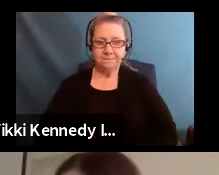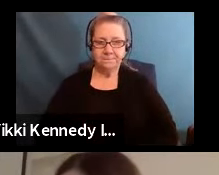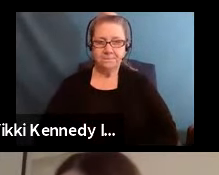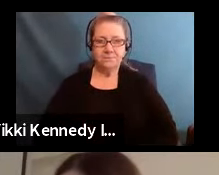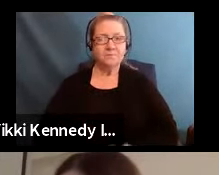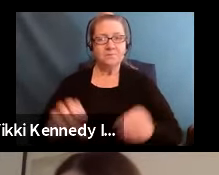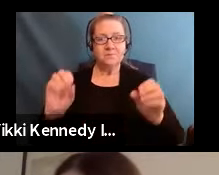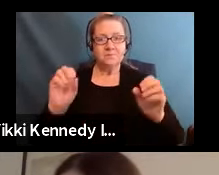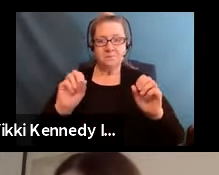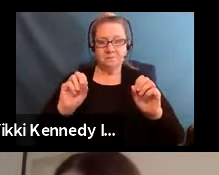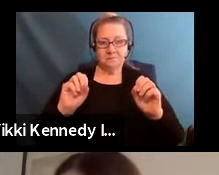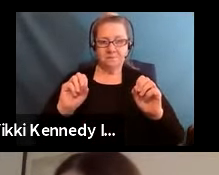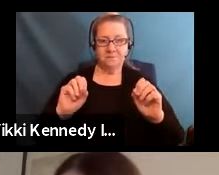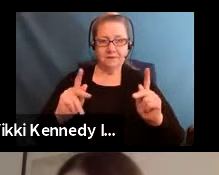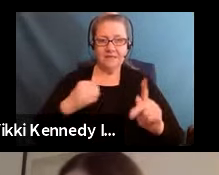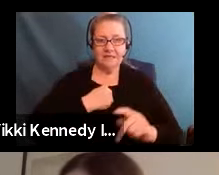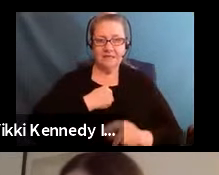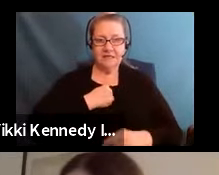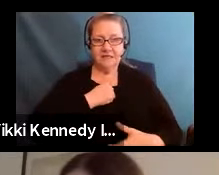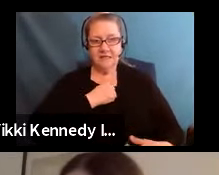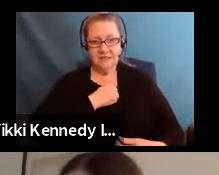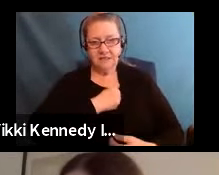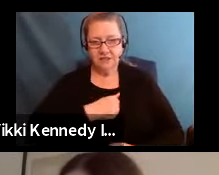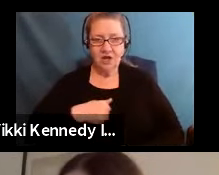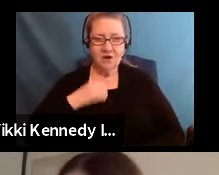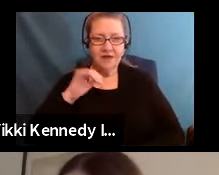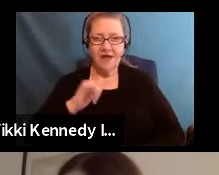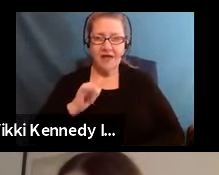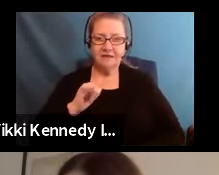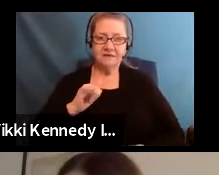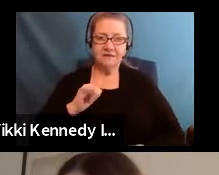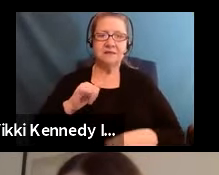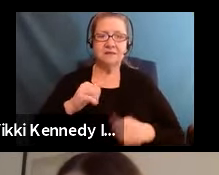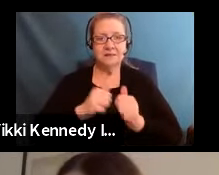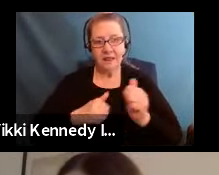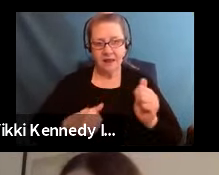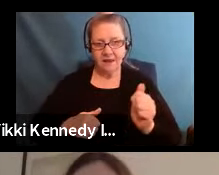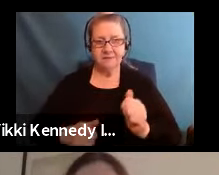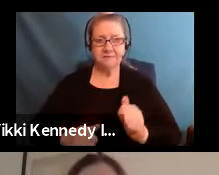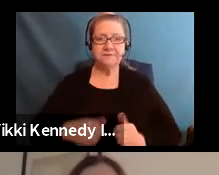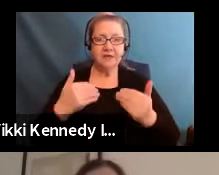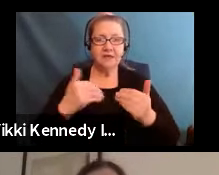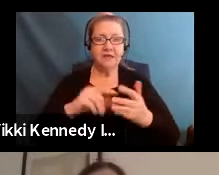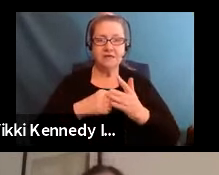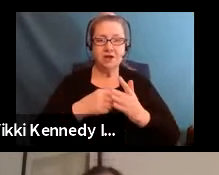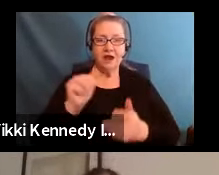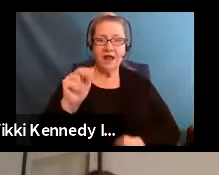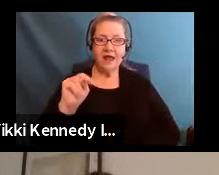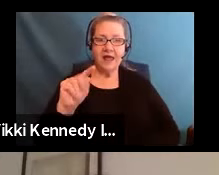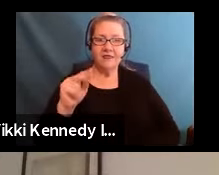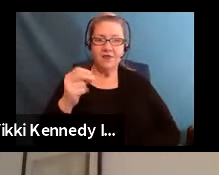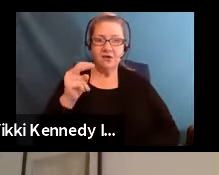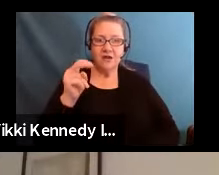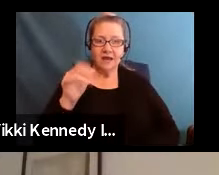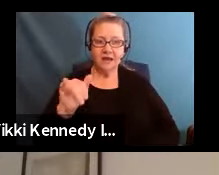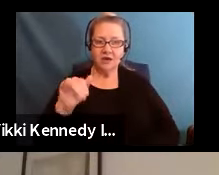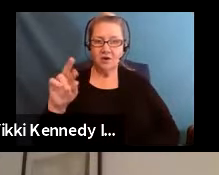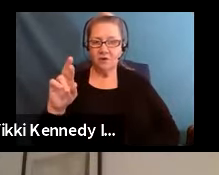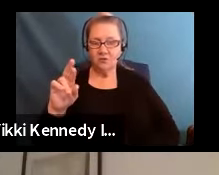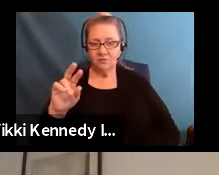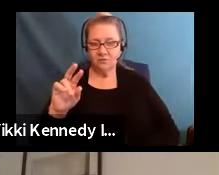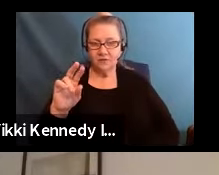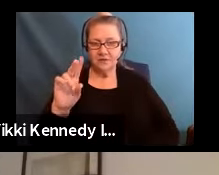Okay, so here we go. I apologize for that delay. Let's start with Anthony Wright, and then we'll go to Denny Chan, and